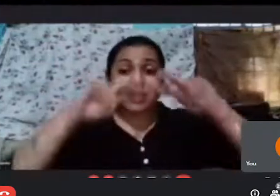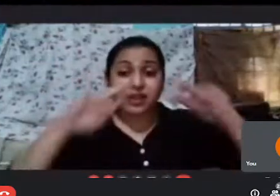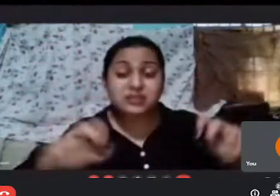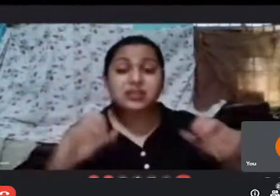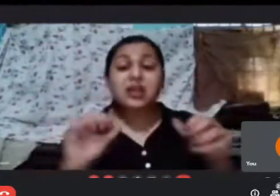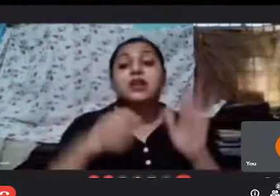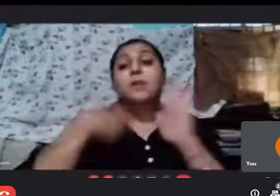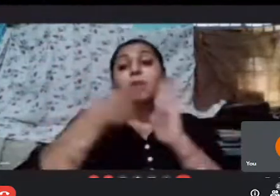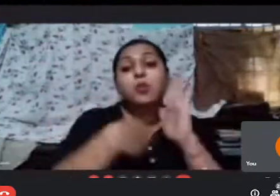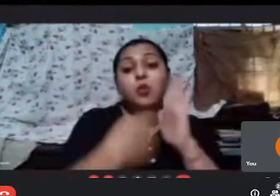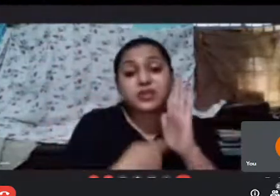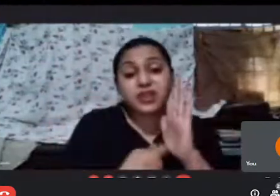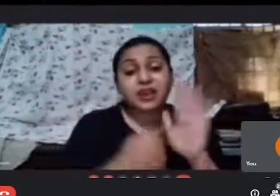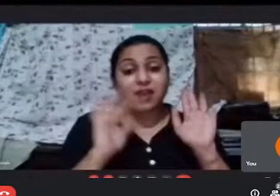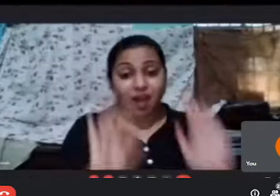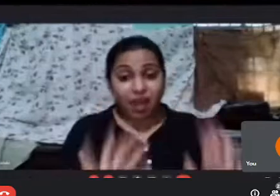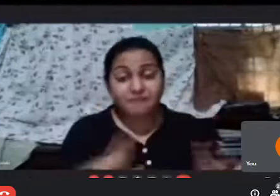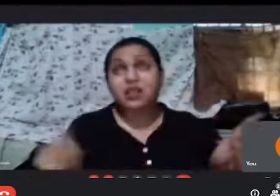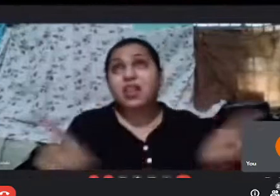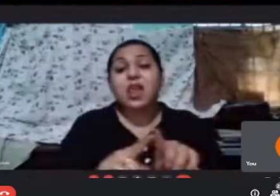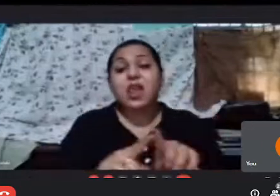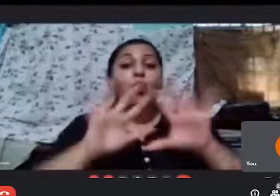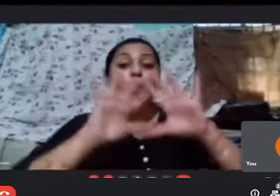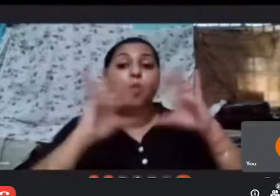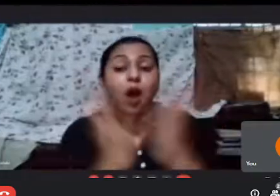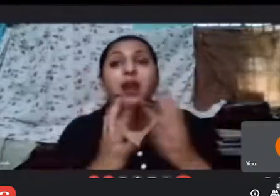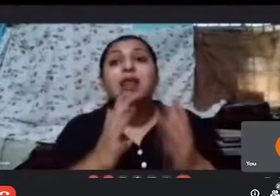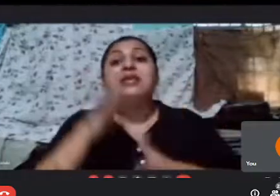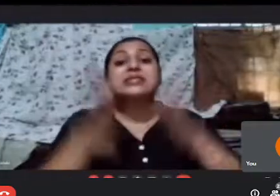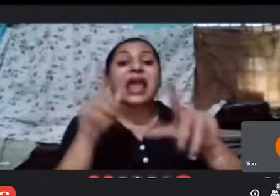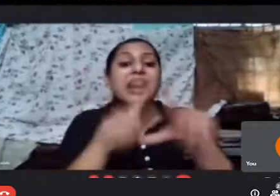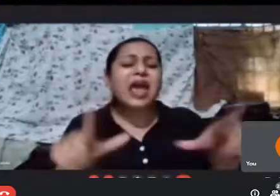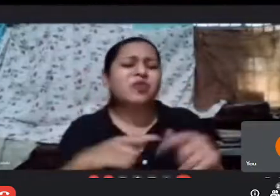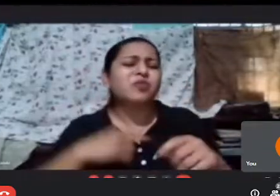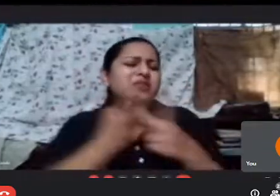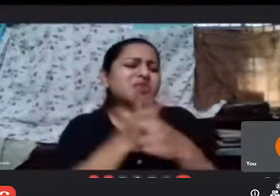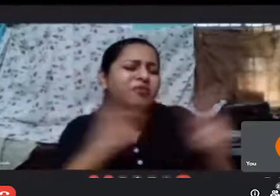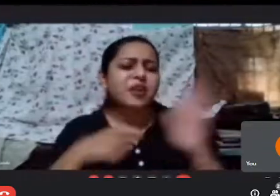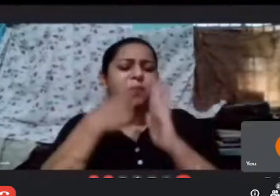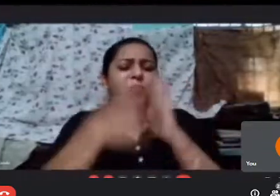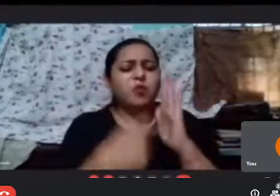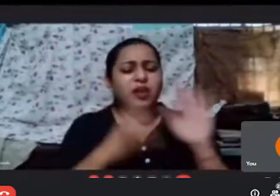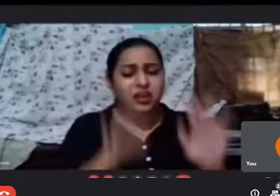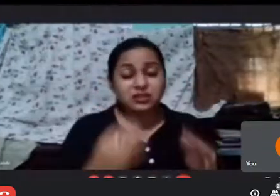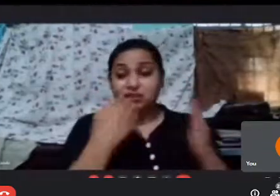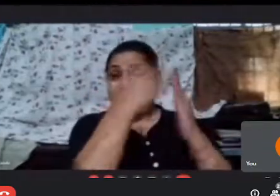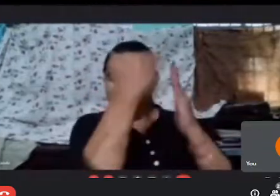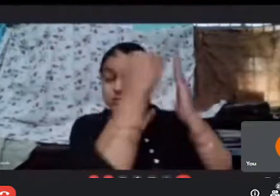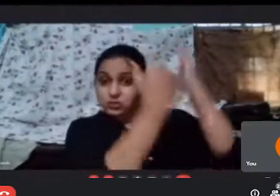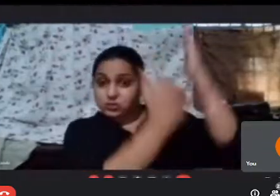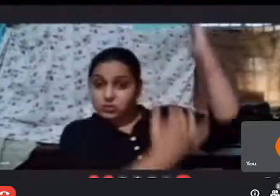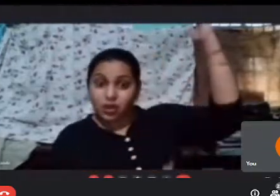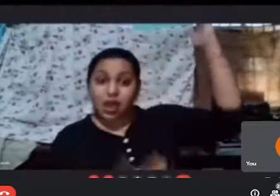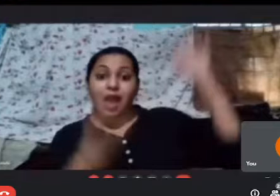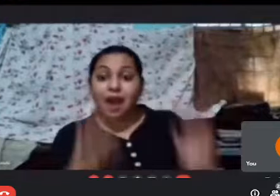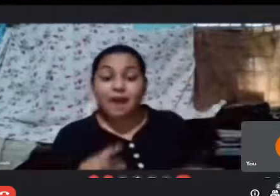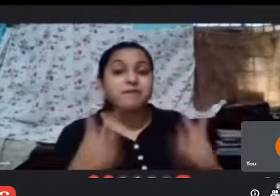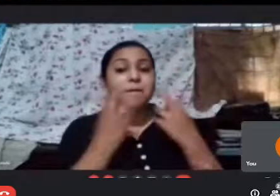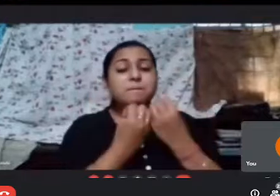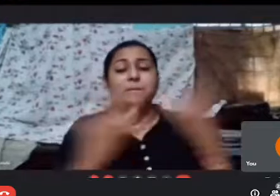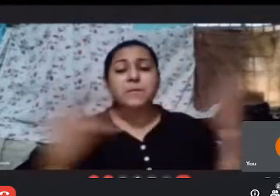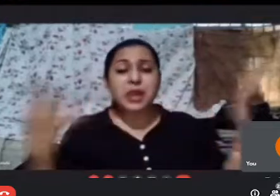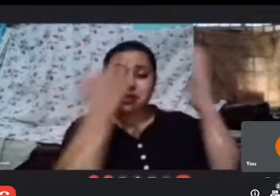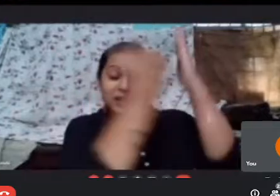on sign languages. Her CV is very huge and her publications list is also very